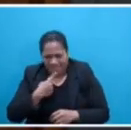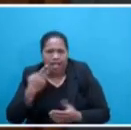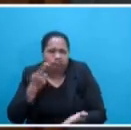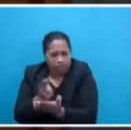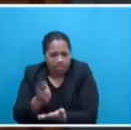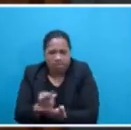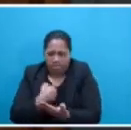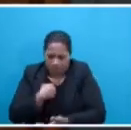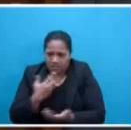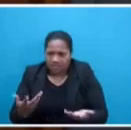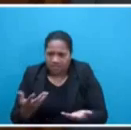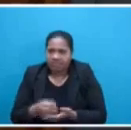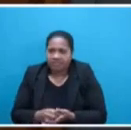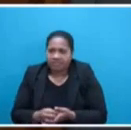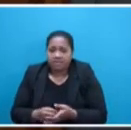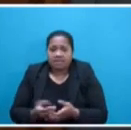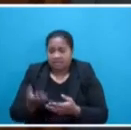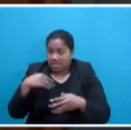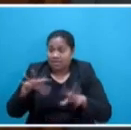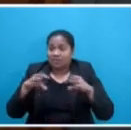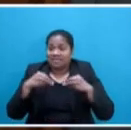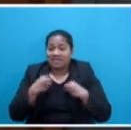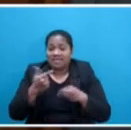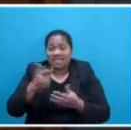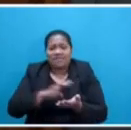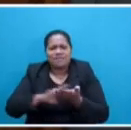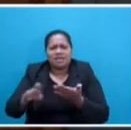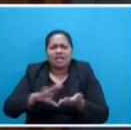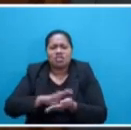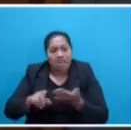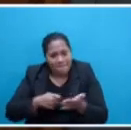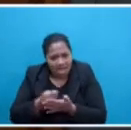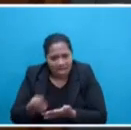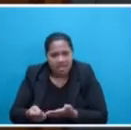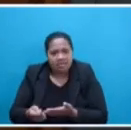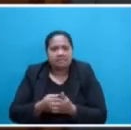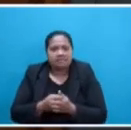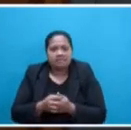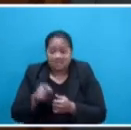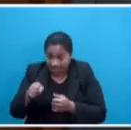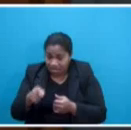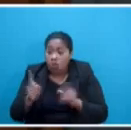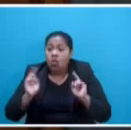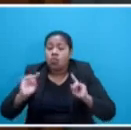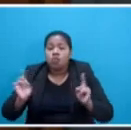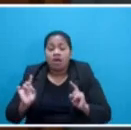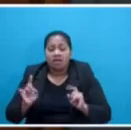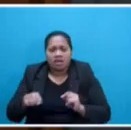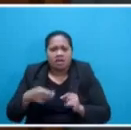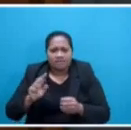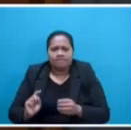Pine owners, for example, just received a $7 million payout. This, Mr. Speaker, sir, is a record. I've seen